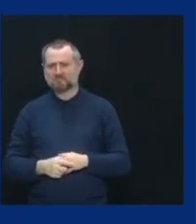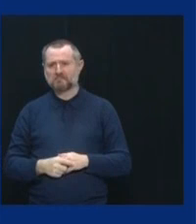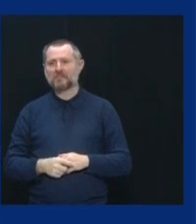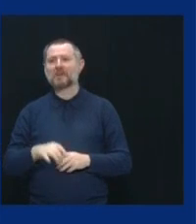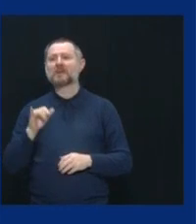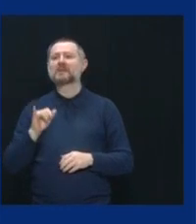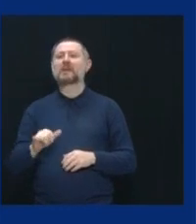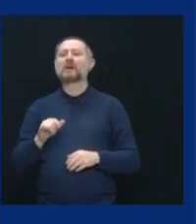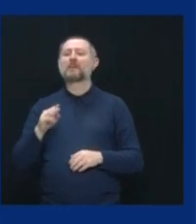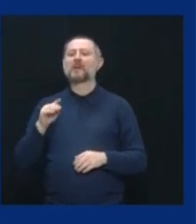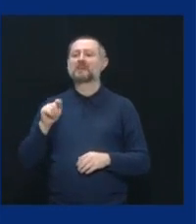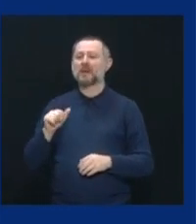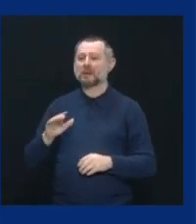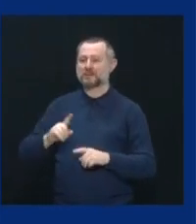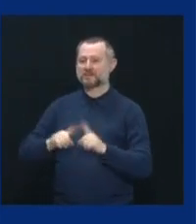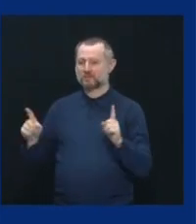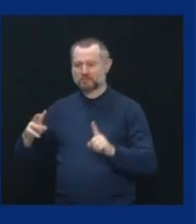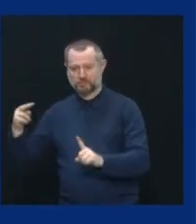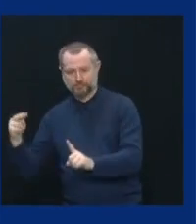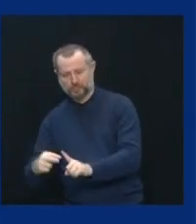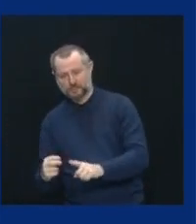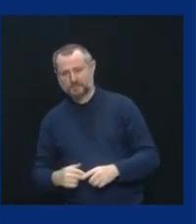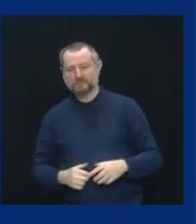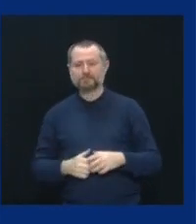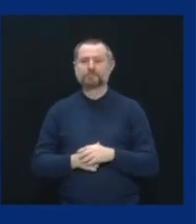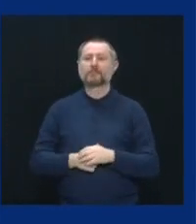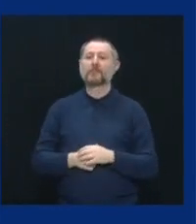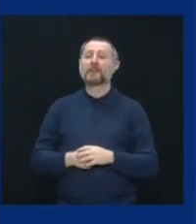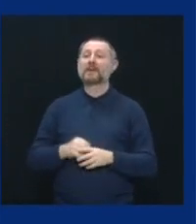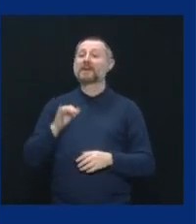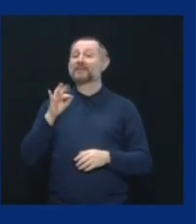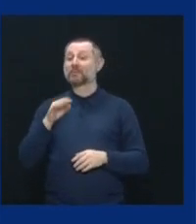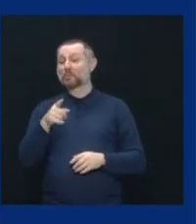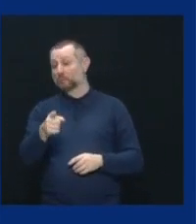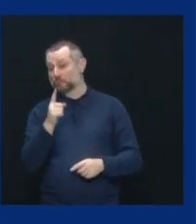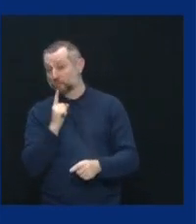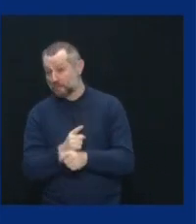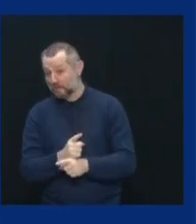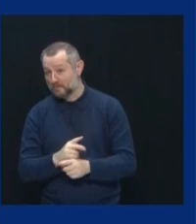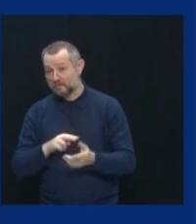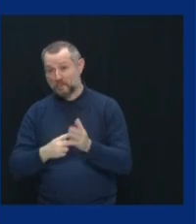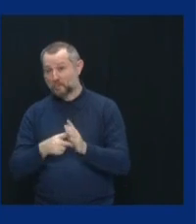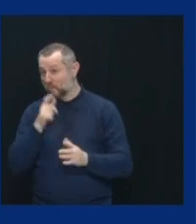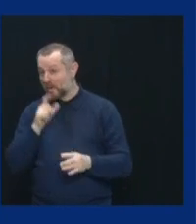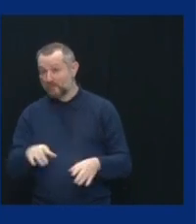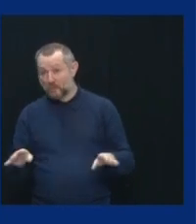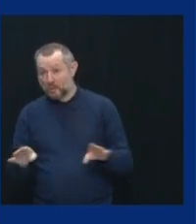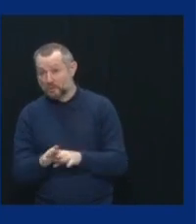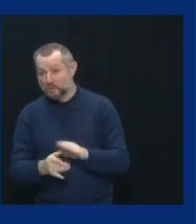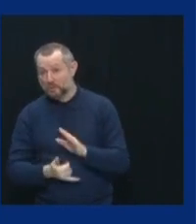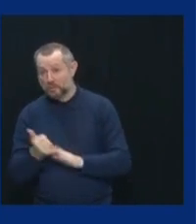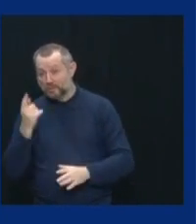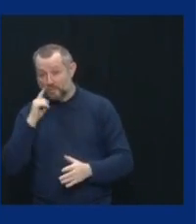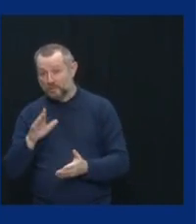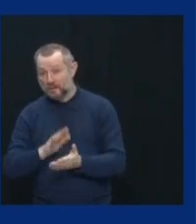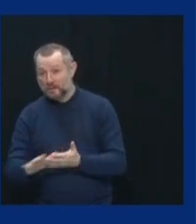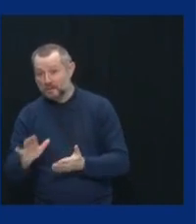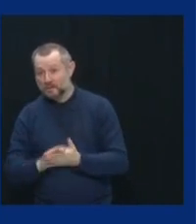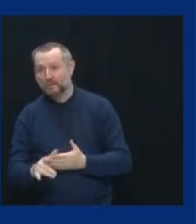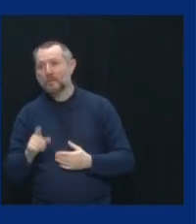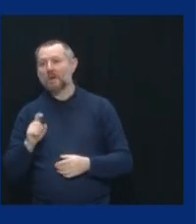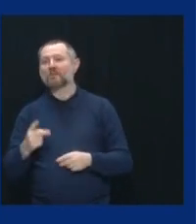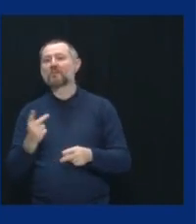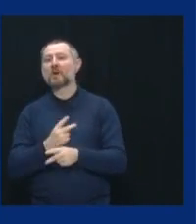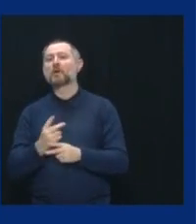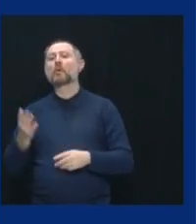MTA says. Also, by the way, if you were right that you don't have to close subways to clean them, then you have to answer why they've never